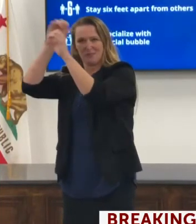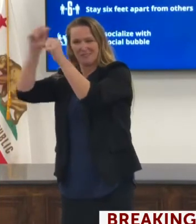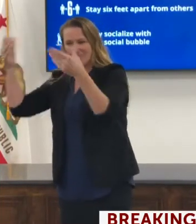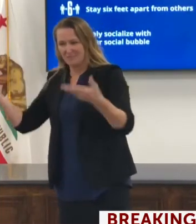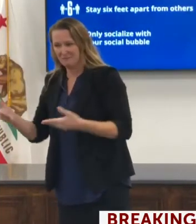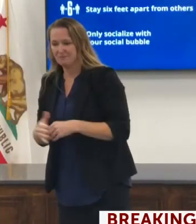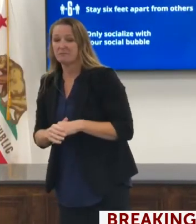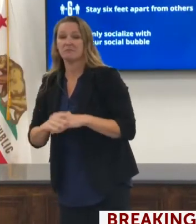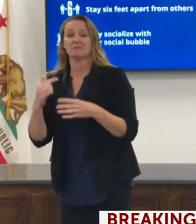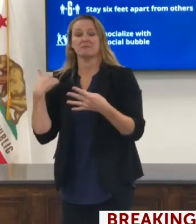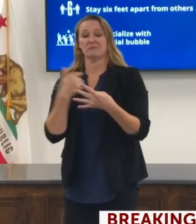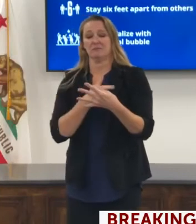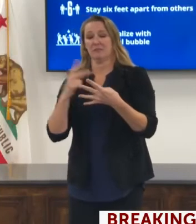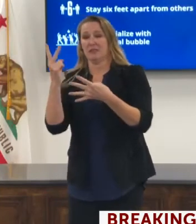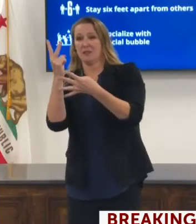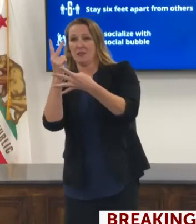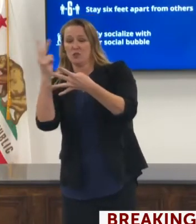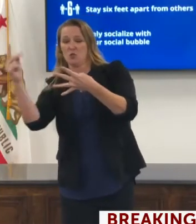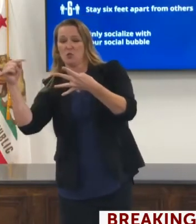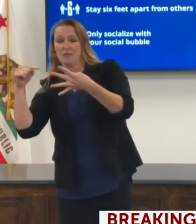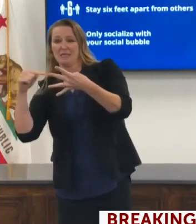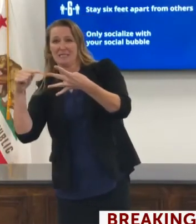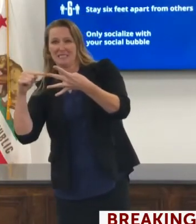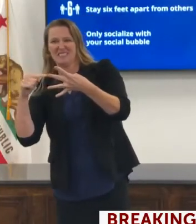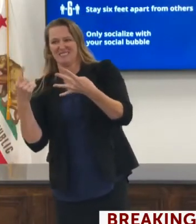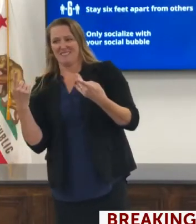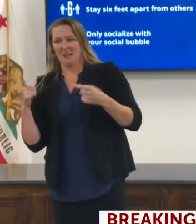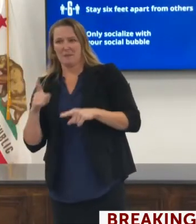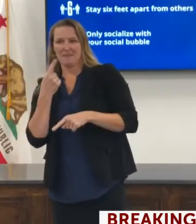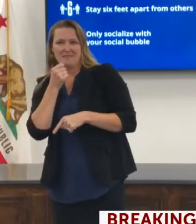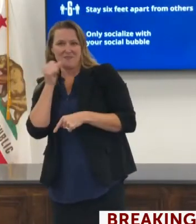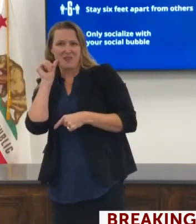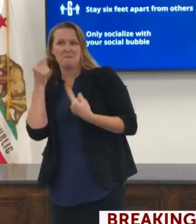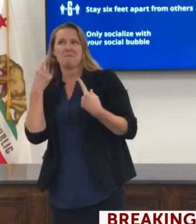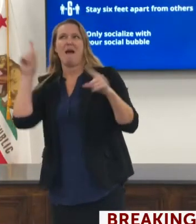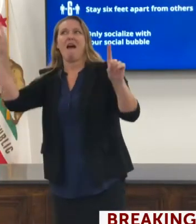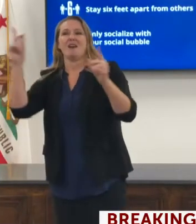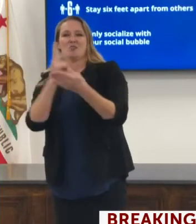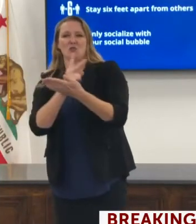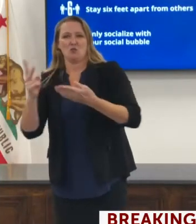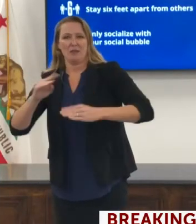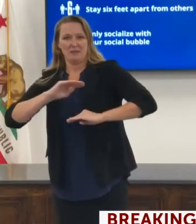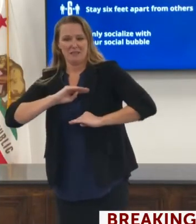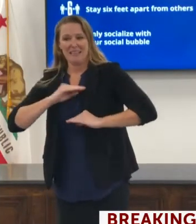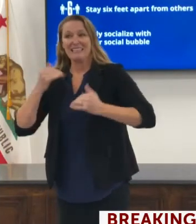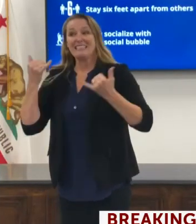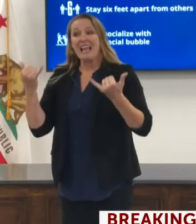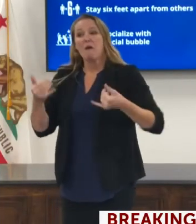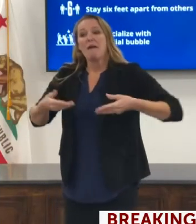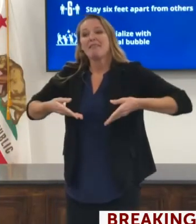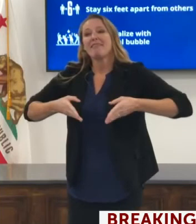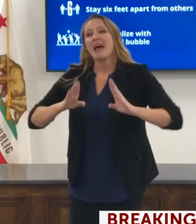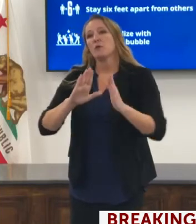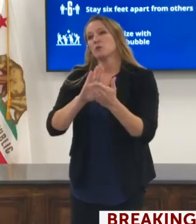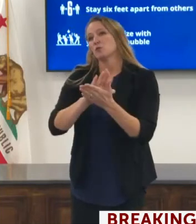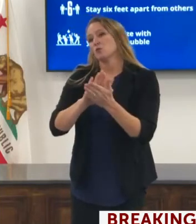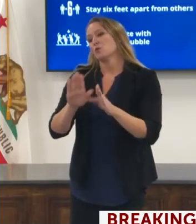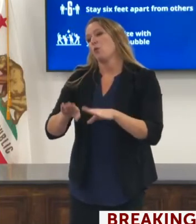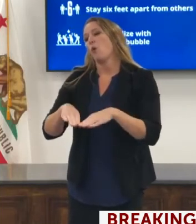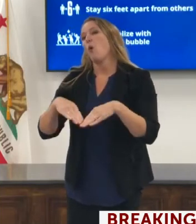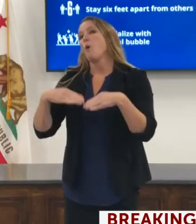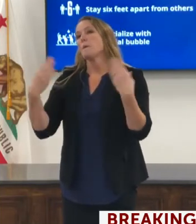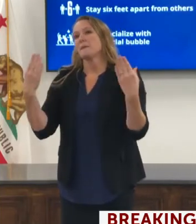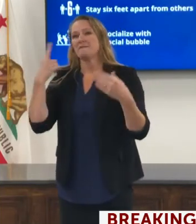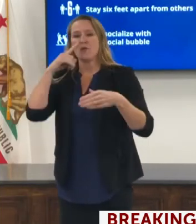after 2 weeks in the red, that happened yesterday, our schools may open for in-person instruction beyond